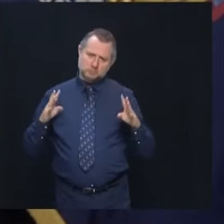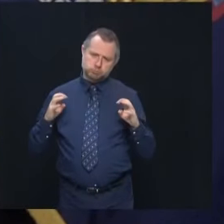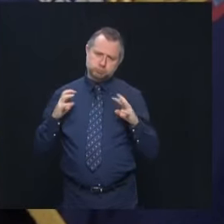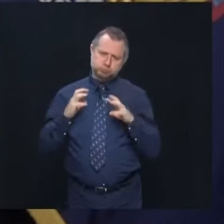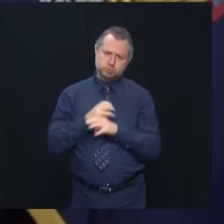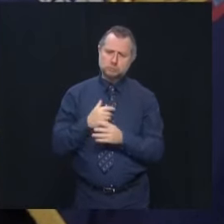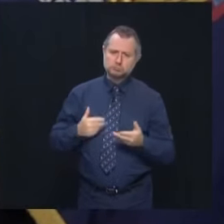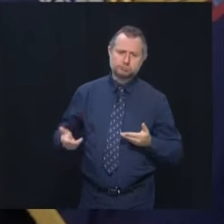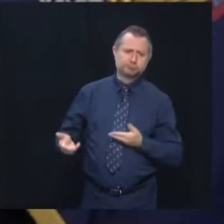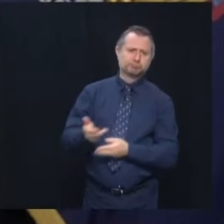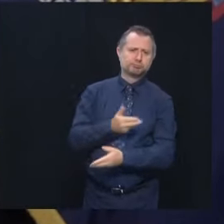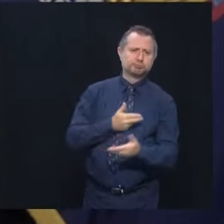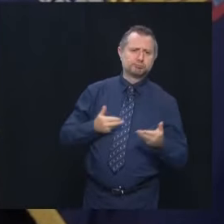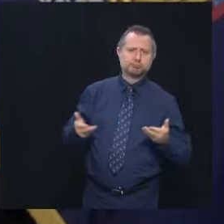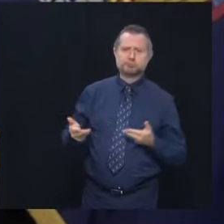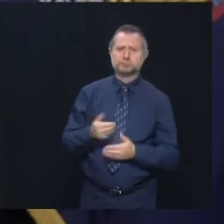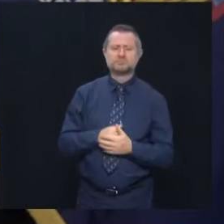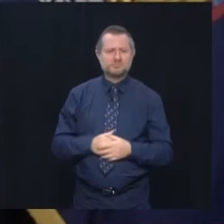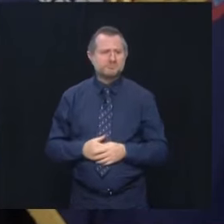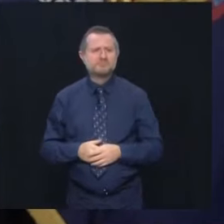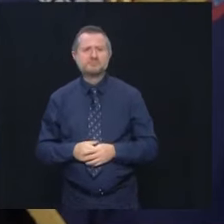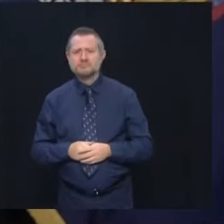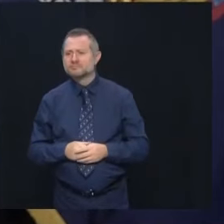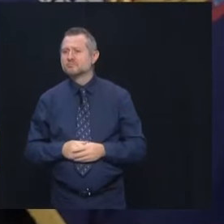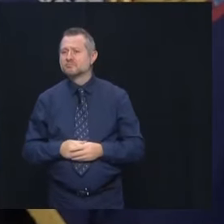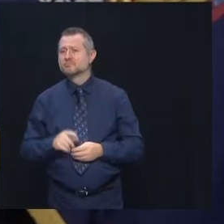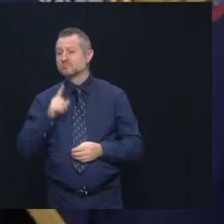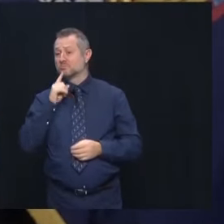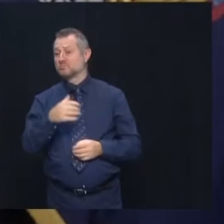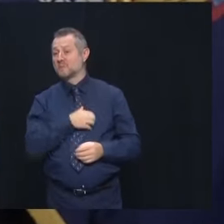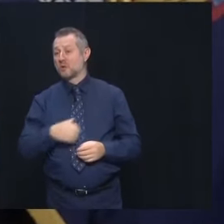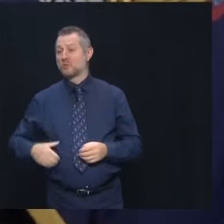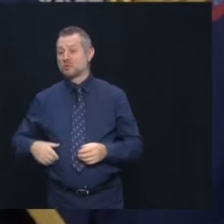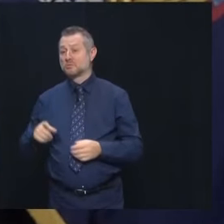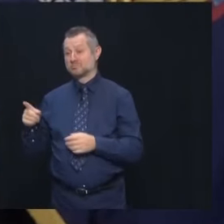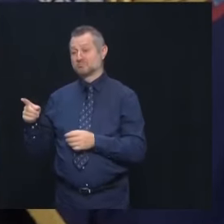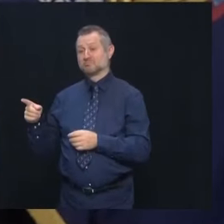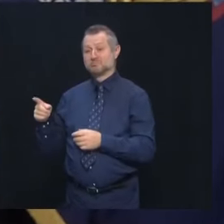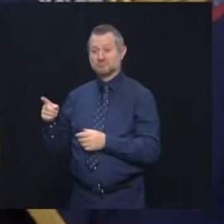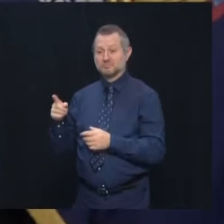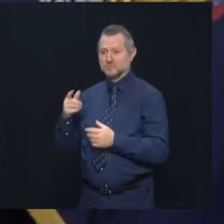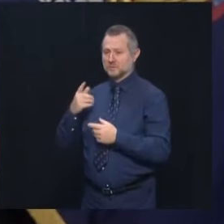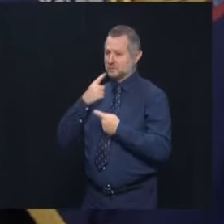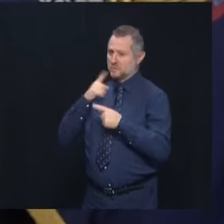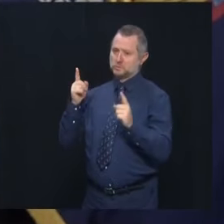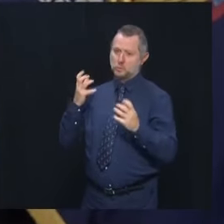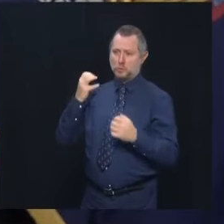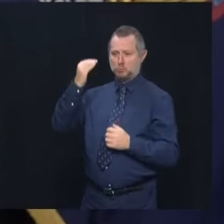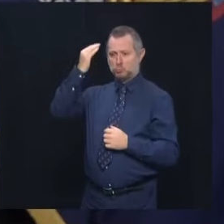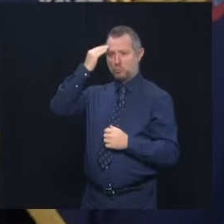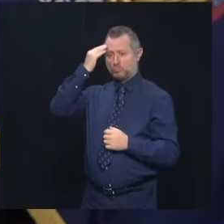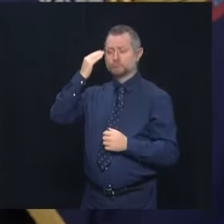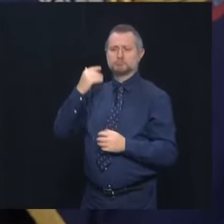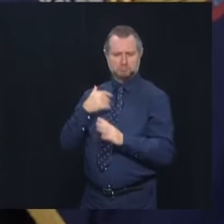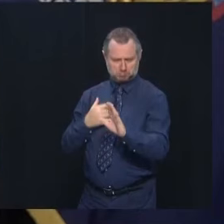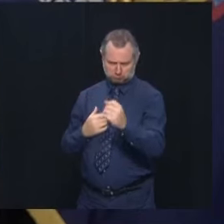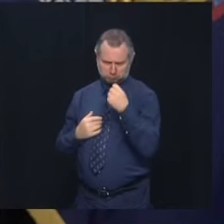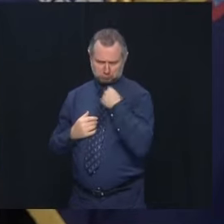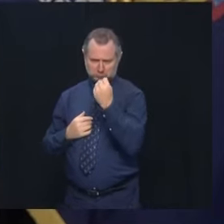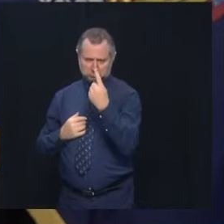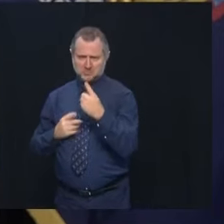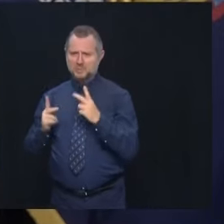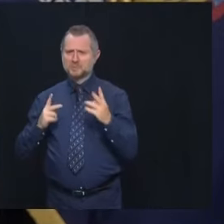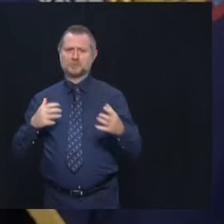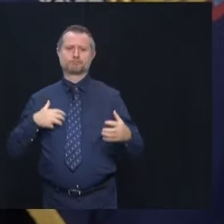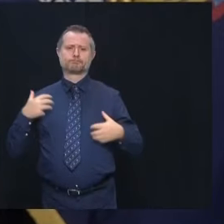right? And he did announce it, so people now want to know. It's caused a lot of aggravation. My phone